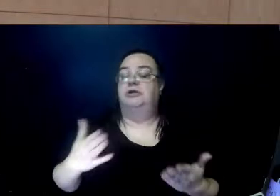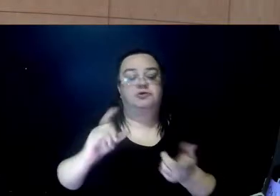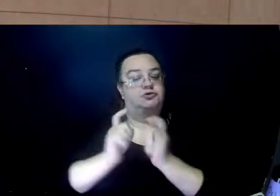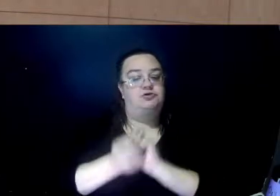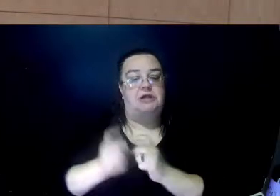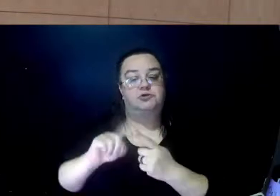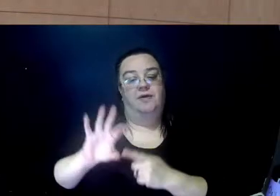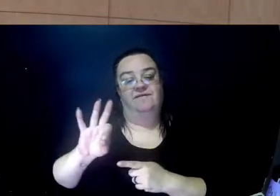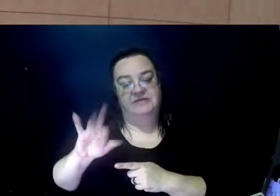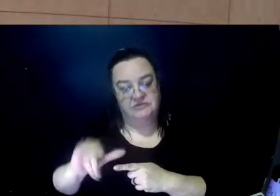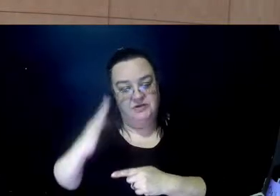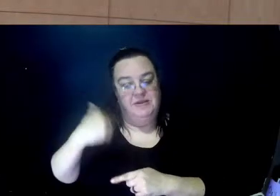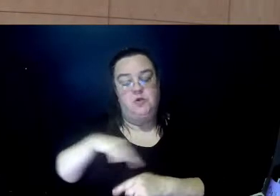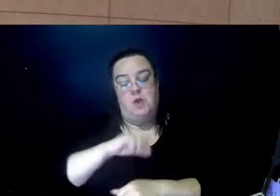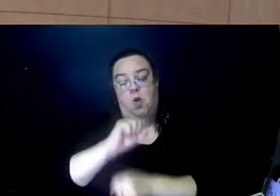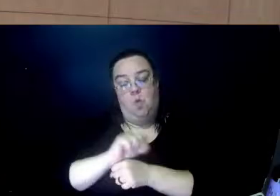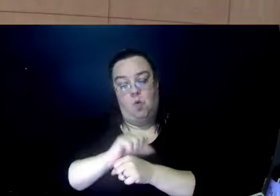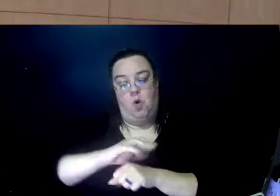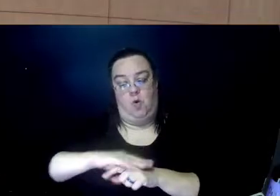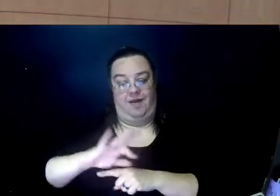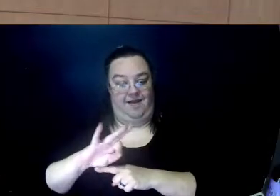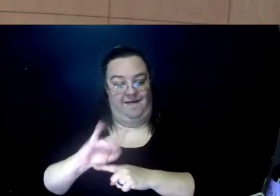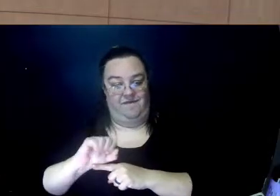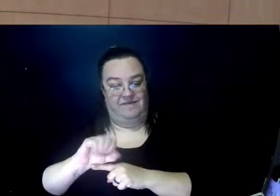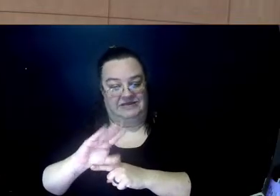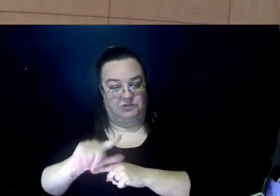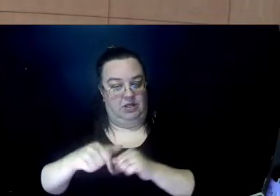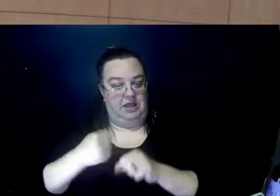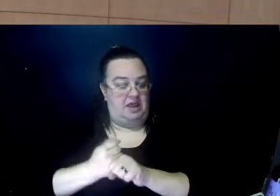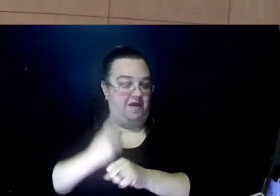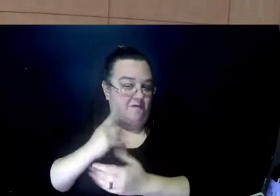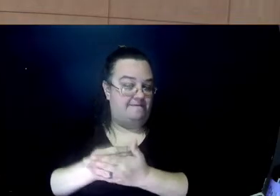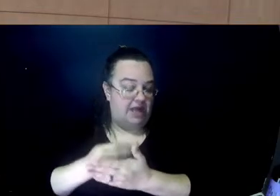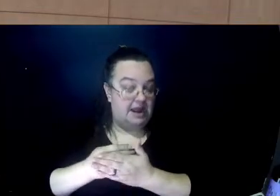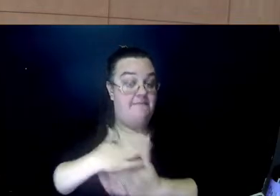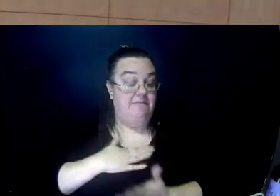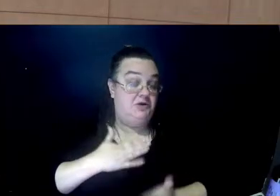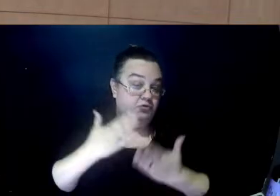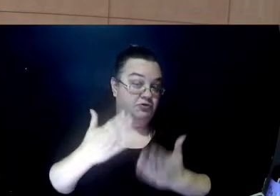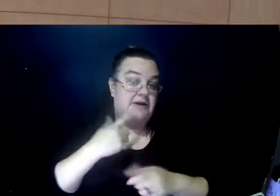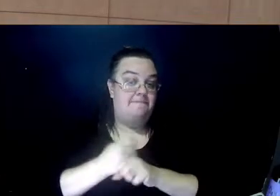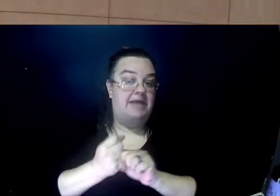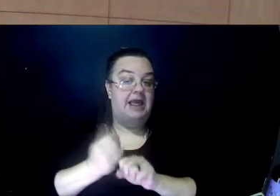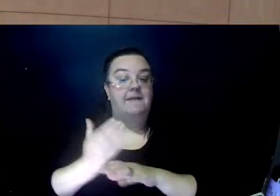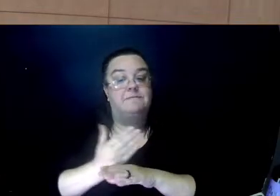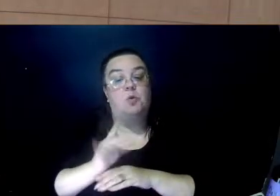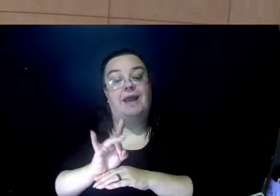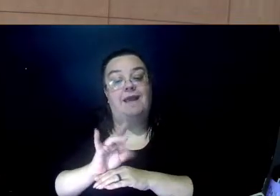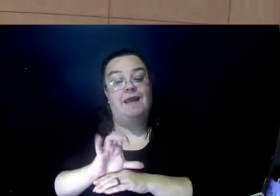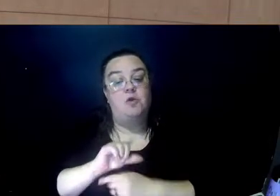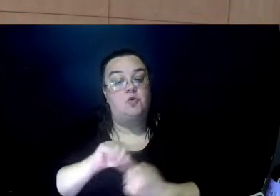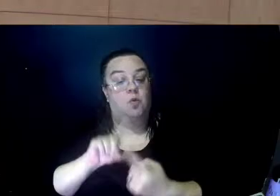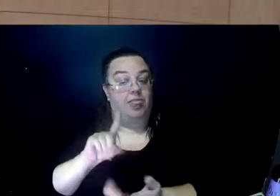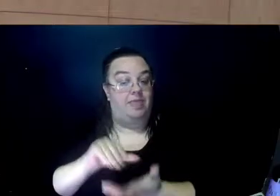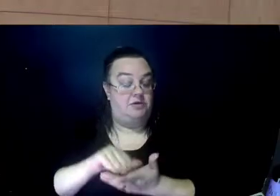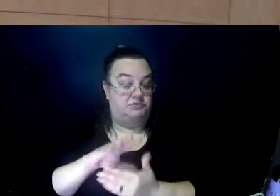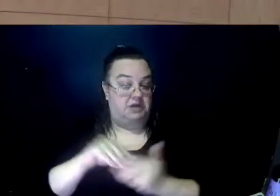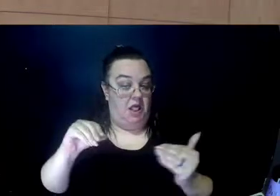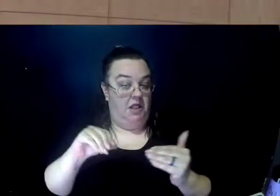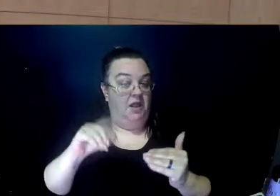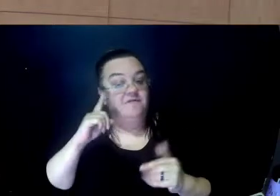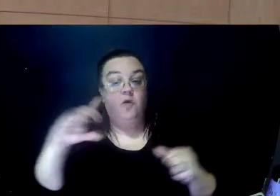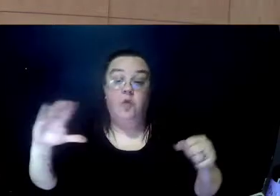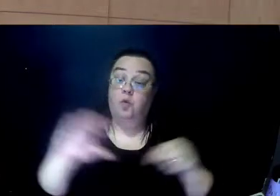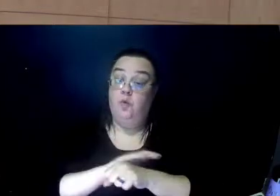work on the fiscal aspect. My suggestion is to make it between $800 to $1,000 for